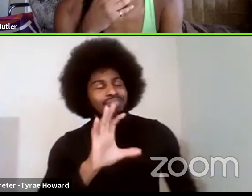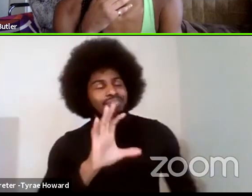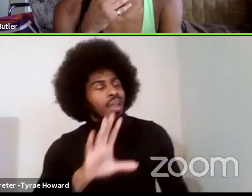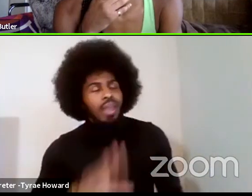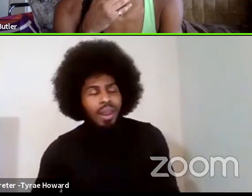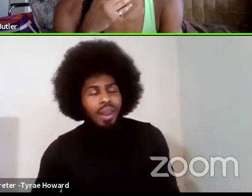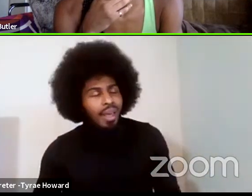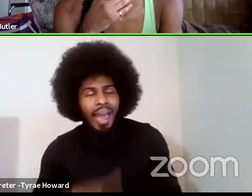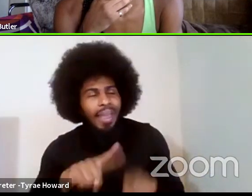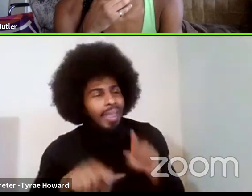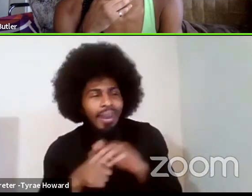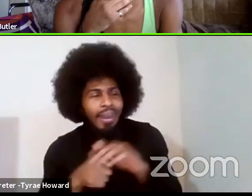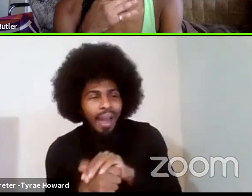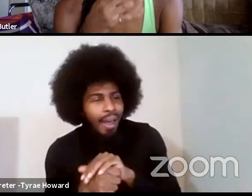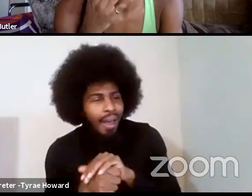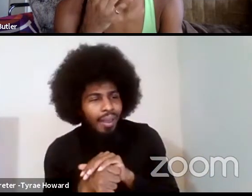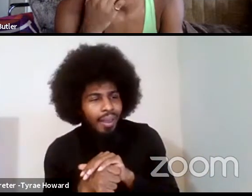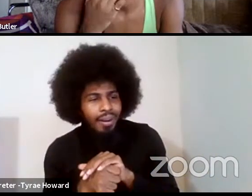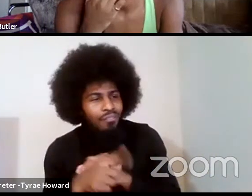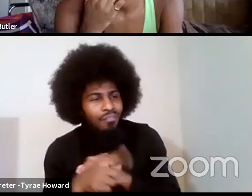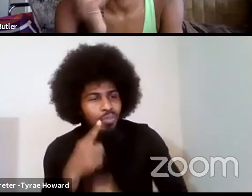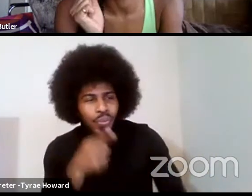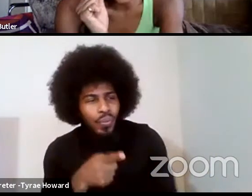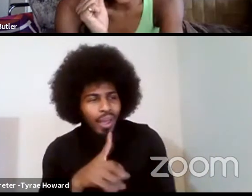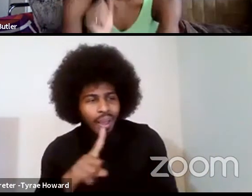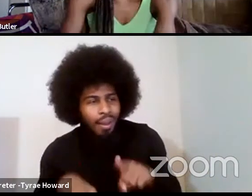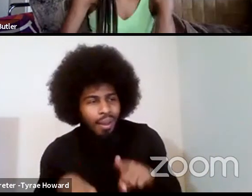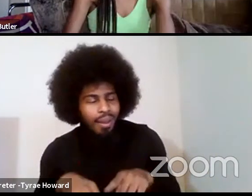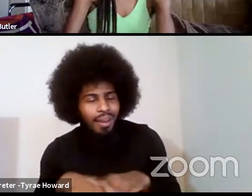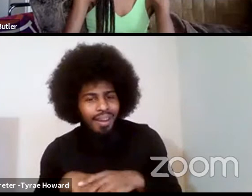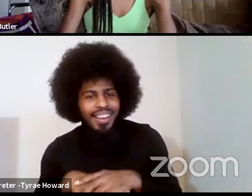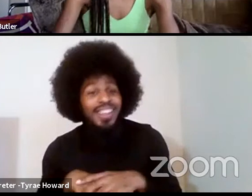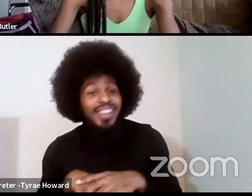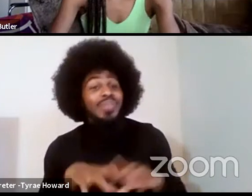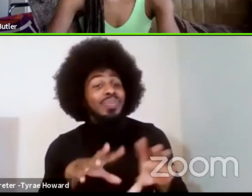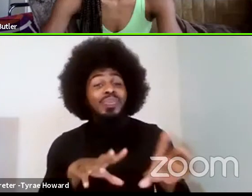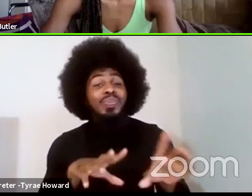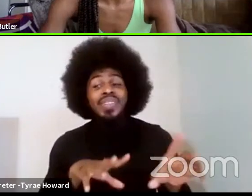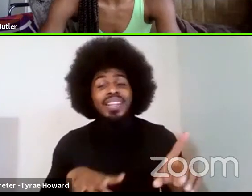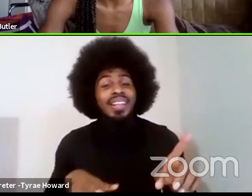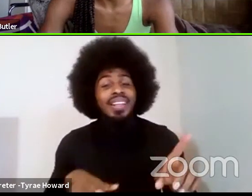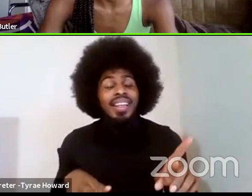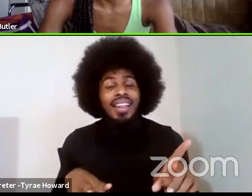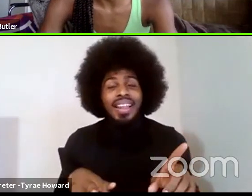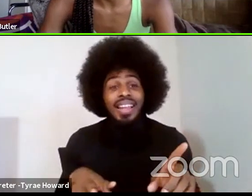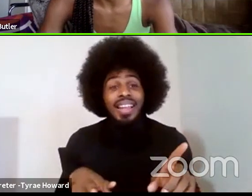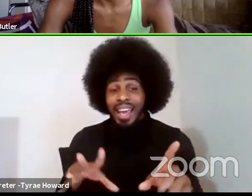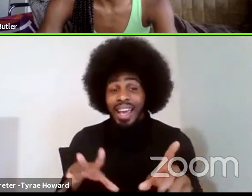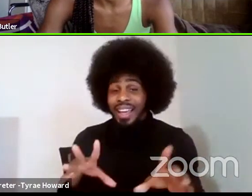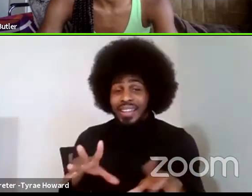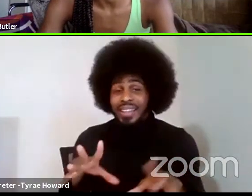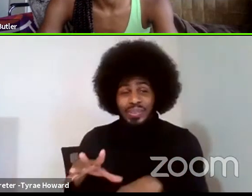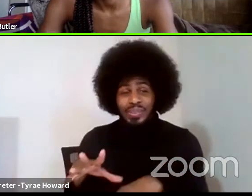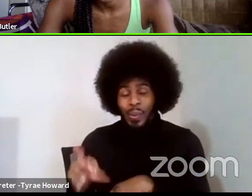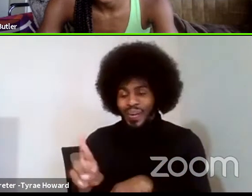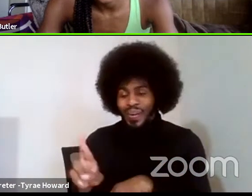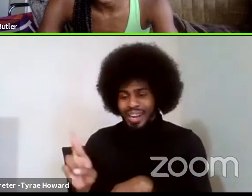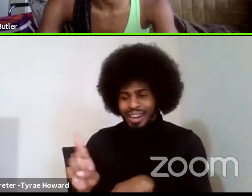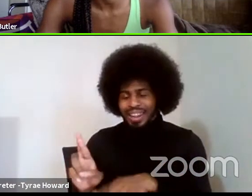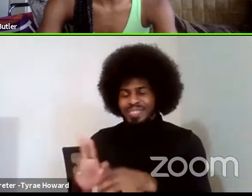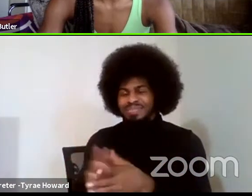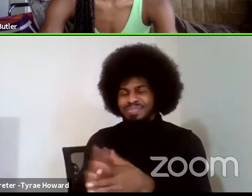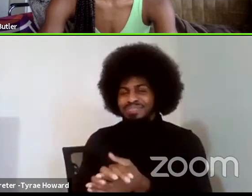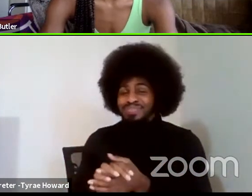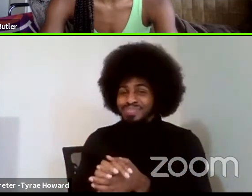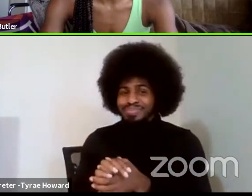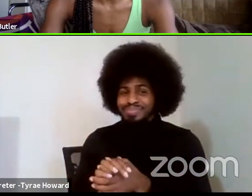say. Finish what you were gonna say. I will say, like, Reggie, even you